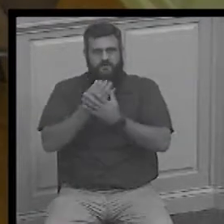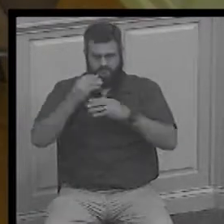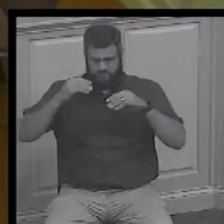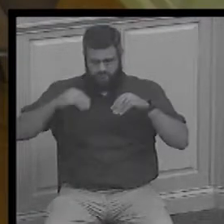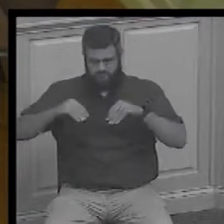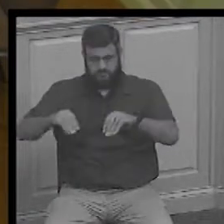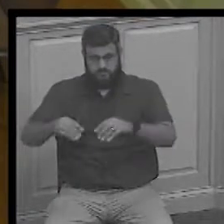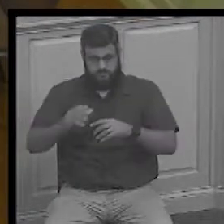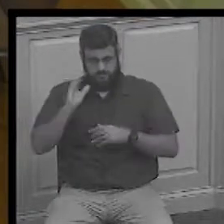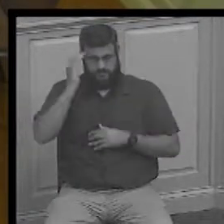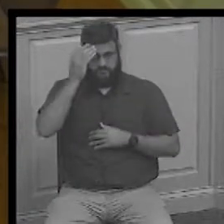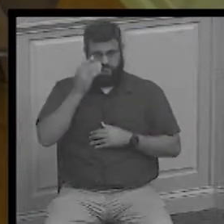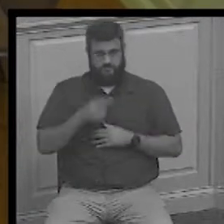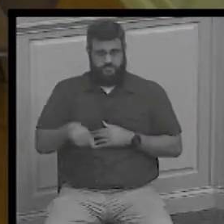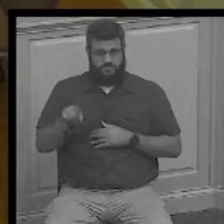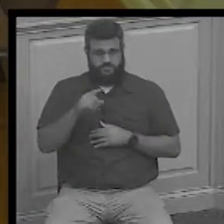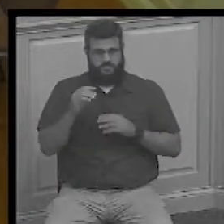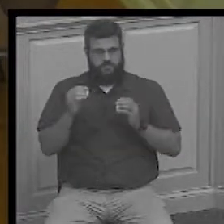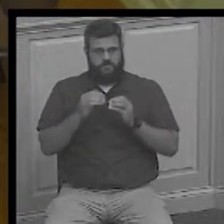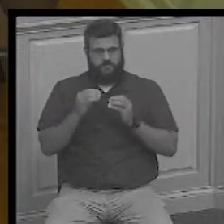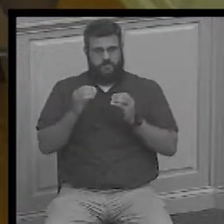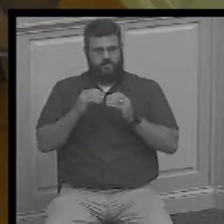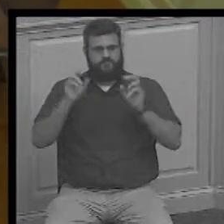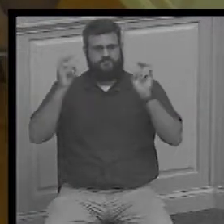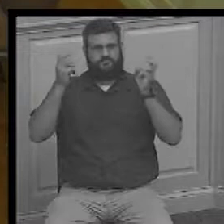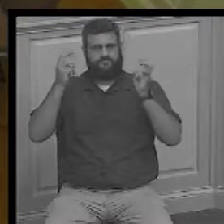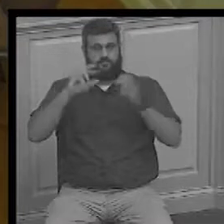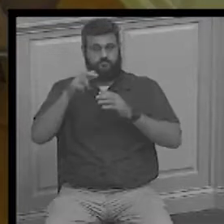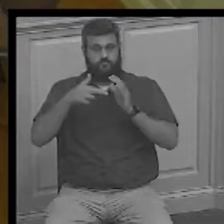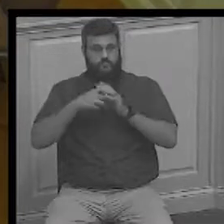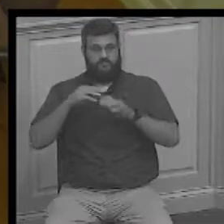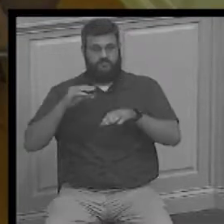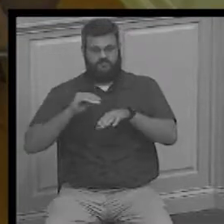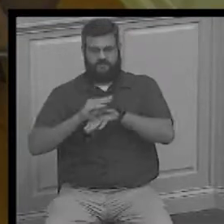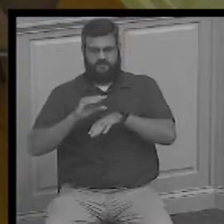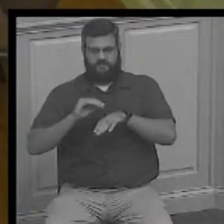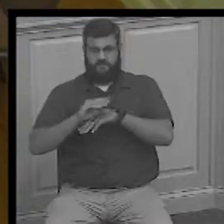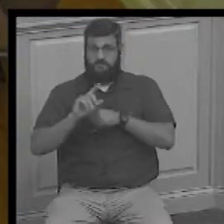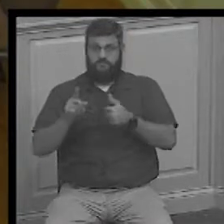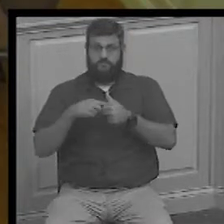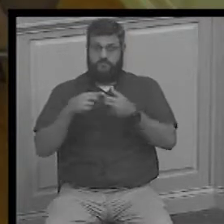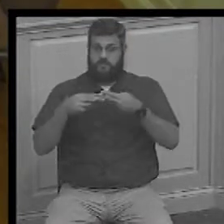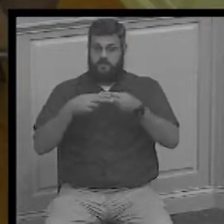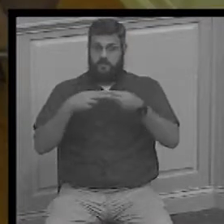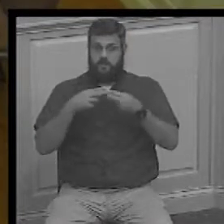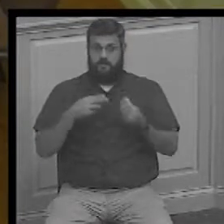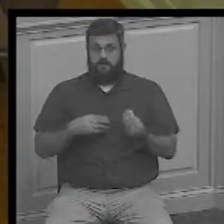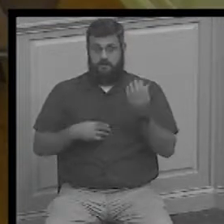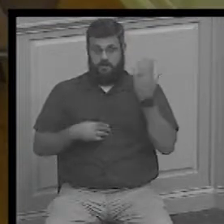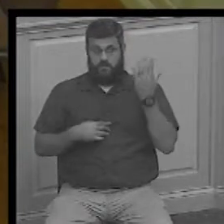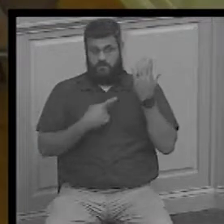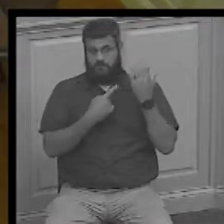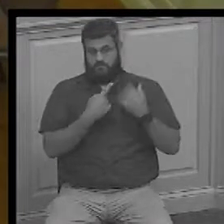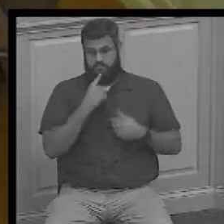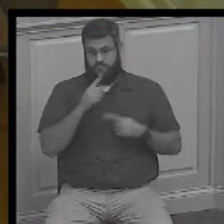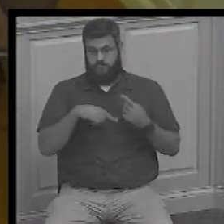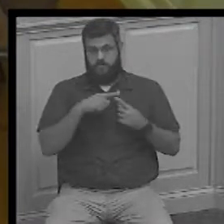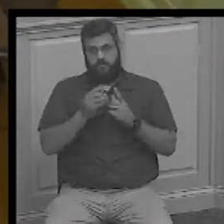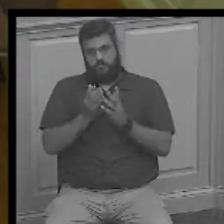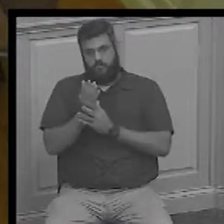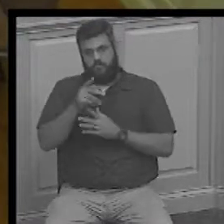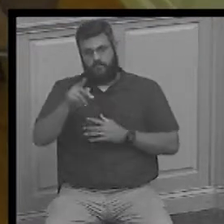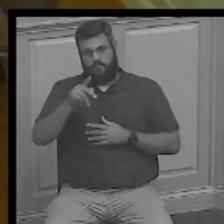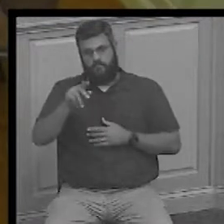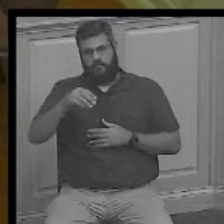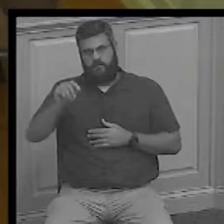that you guys are a little bit more advisory because it goes down that first slide that you brought up where it has to go through P&Z